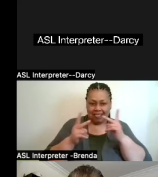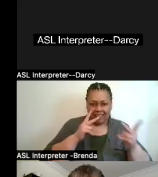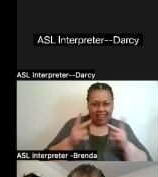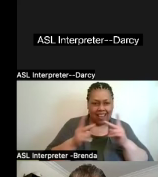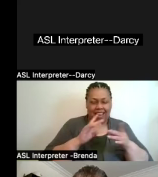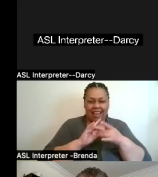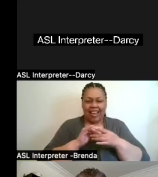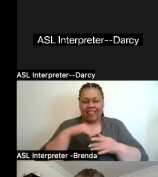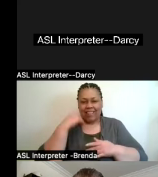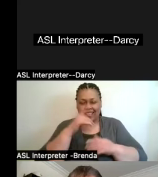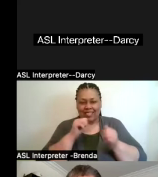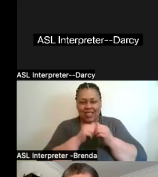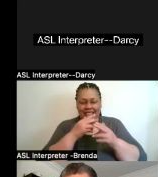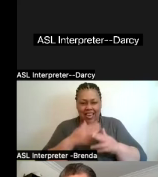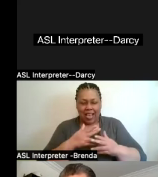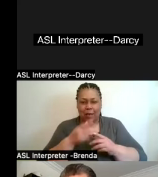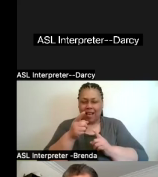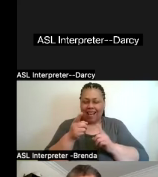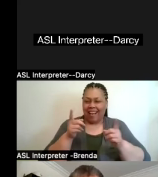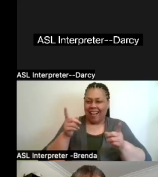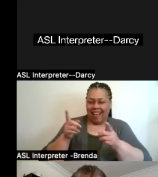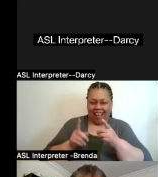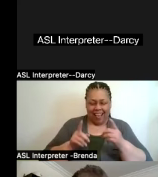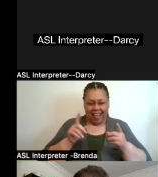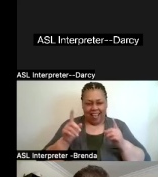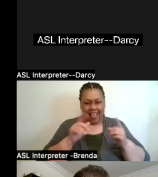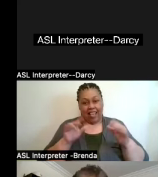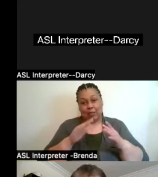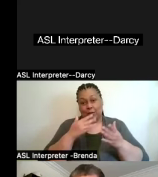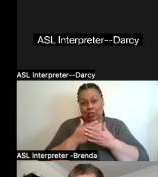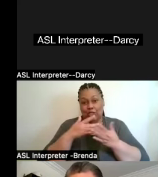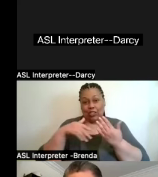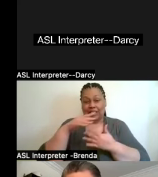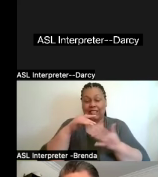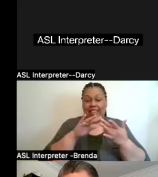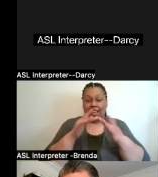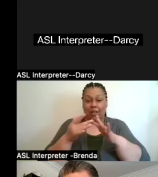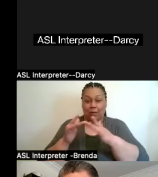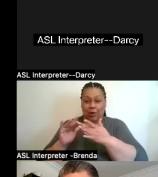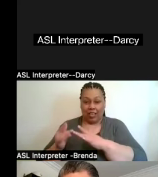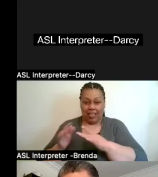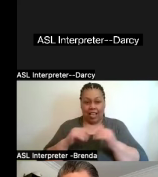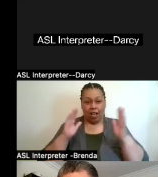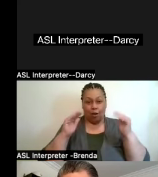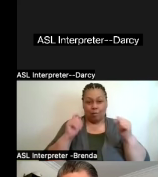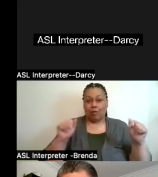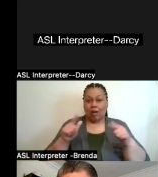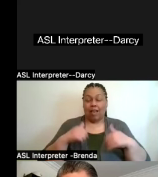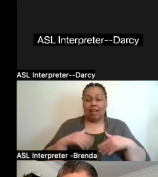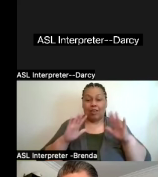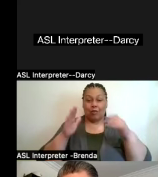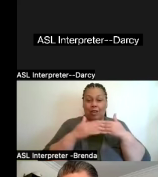names, and be able to actually do a good networking. So hope you all have a great rest of the